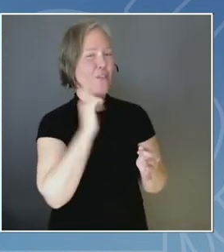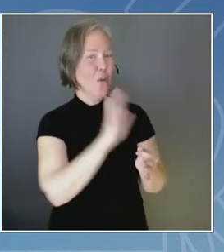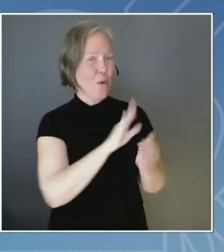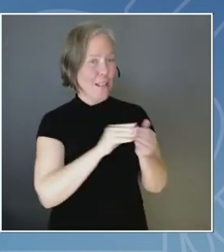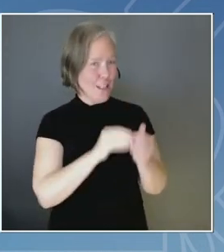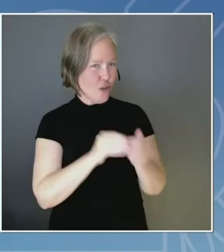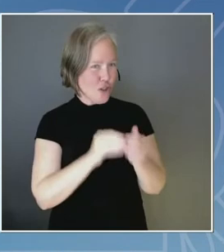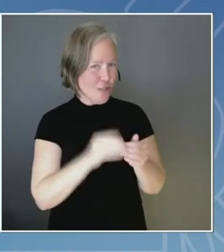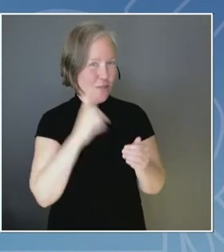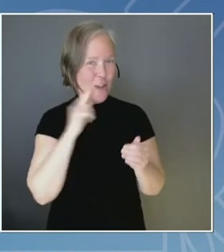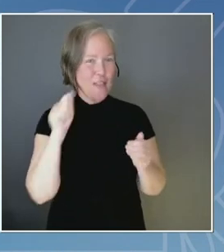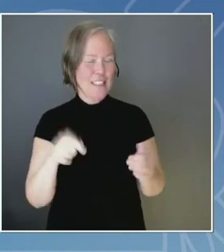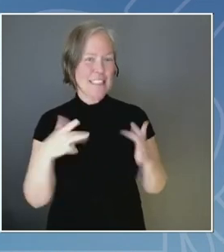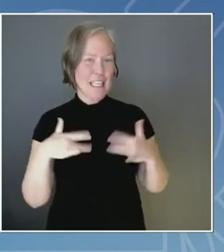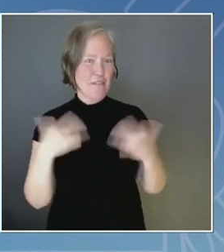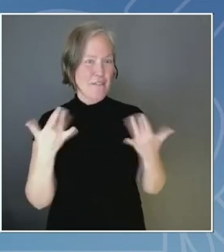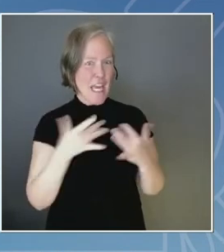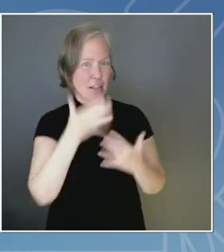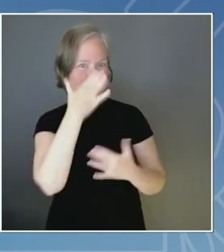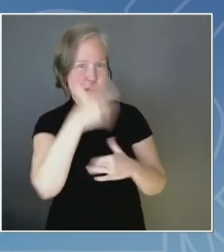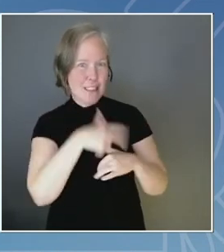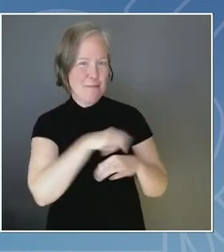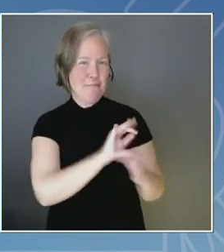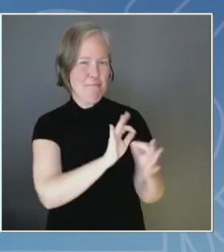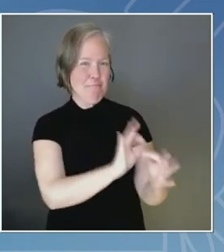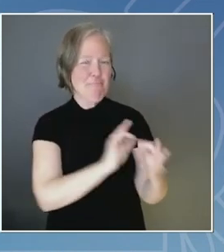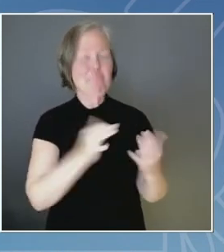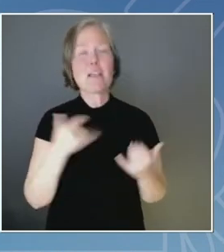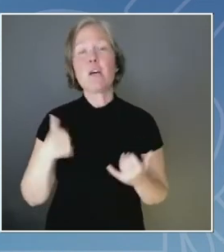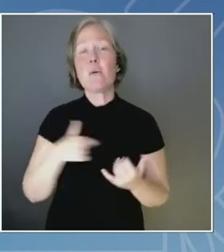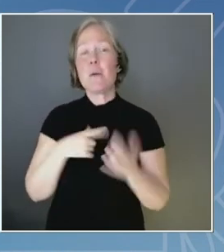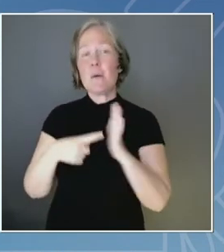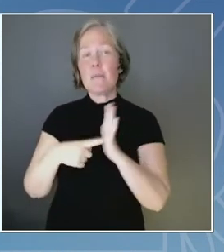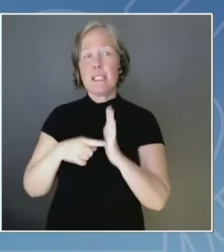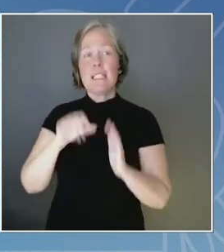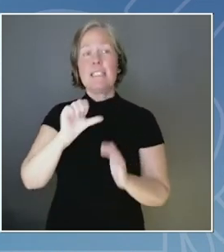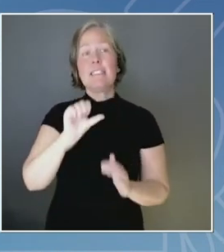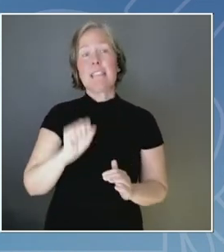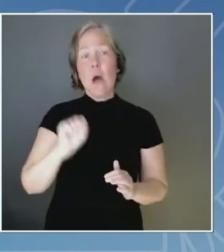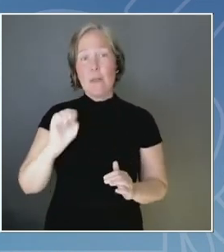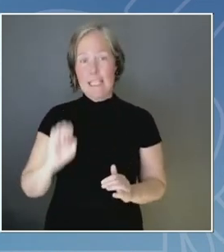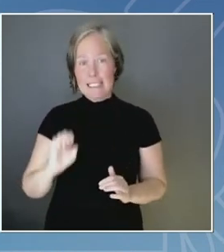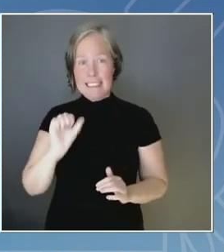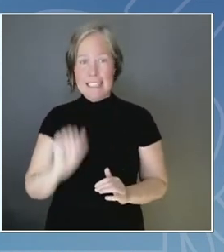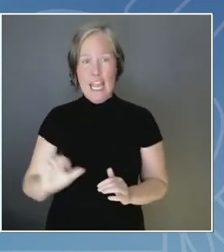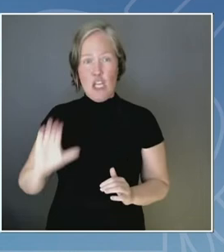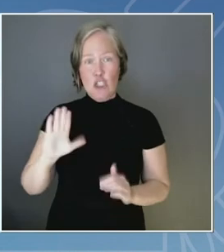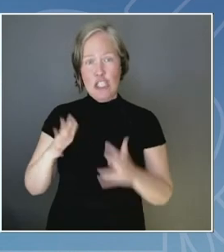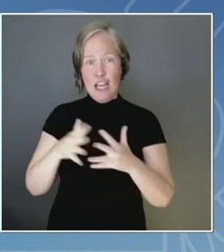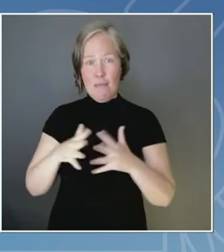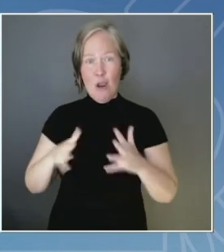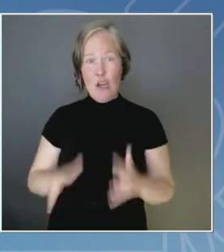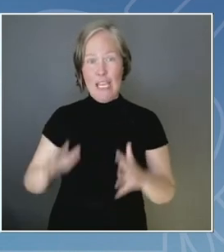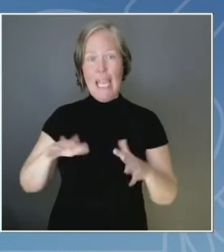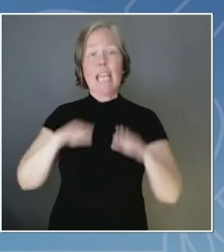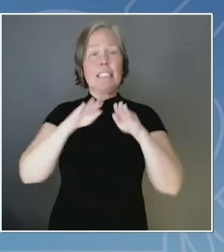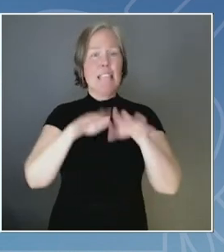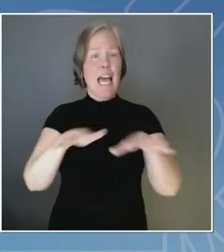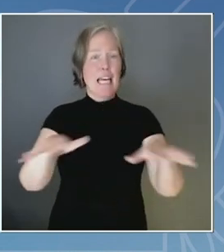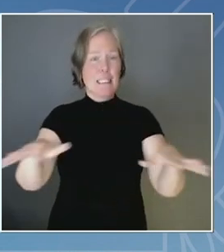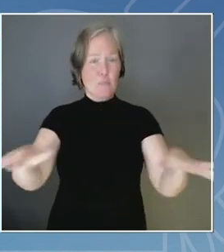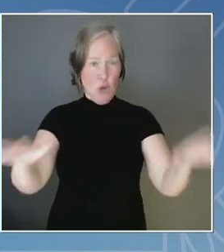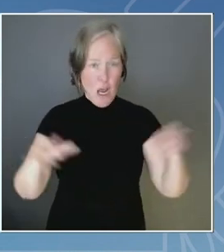my thanks and admiration to our guests representing the Southeast Asian American diaspora here in the United States, Dr. Cooley, Dr. Nguyen, Ms.